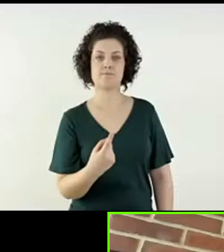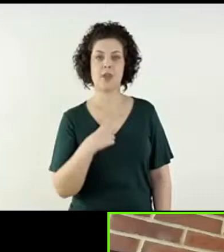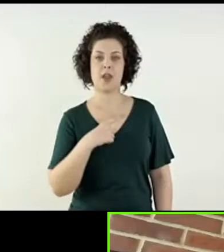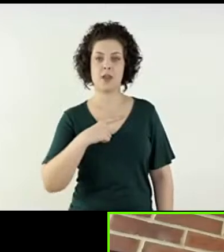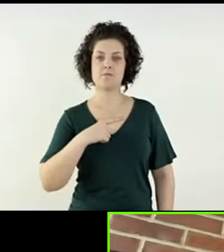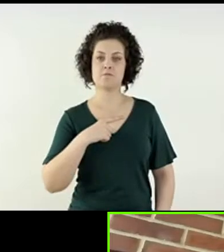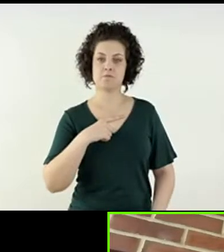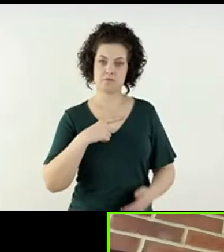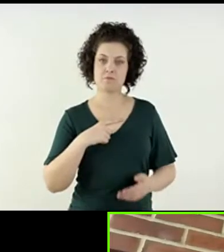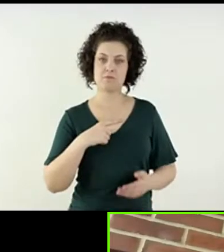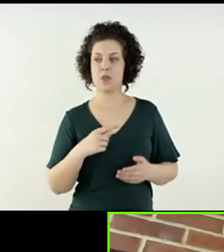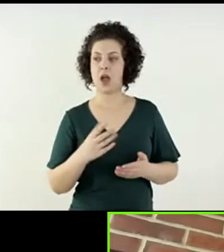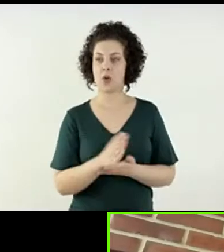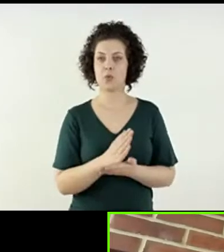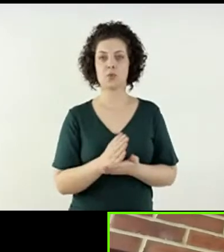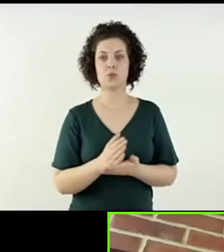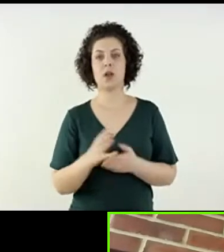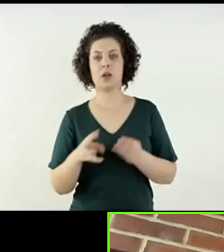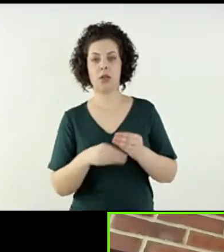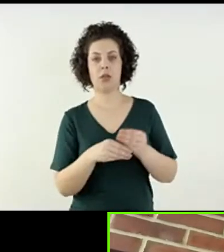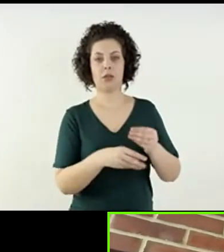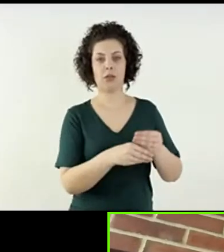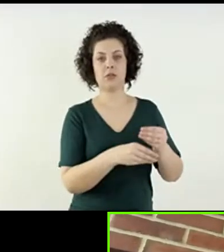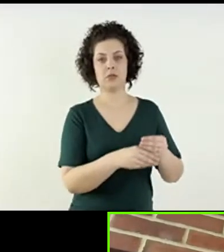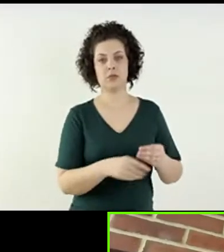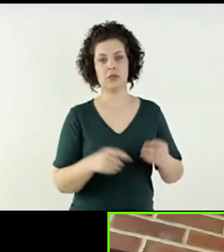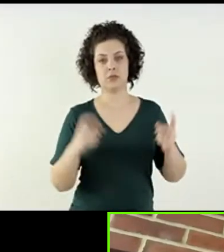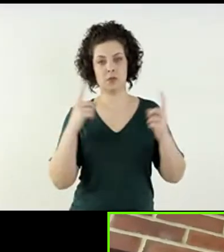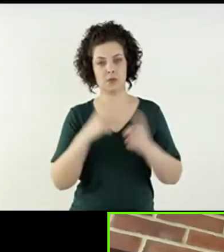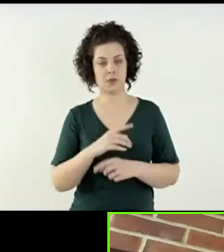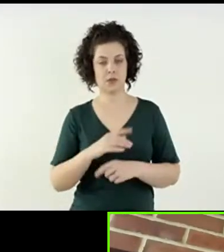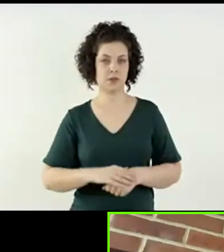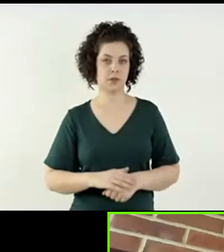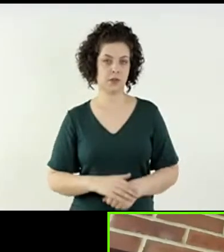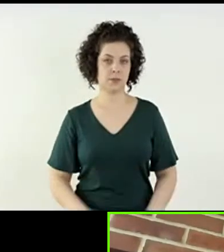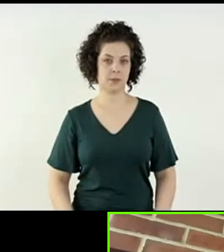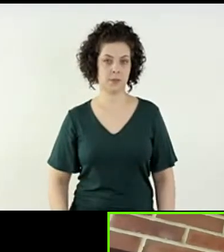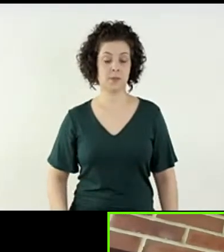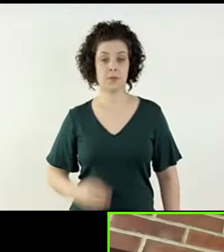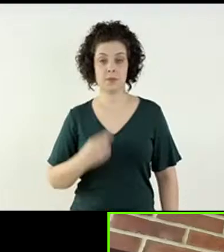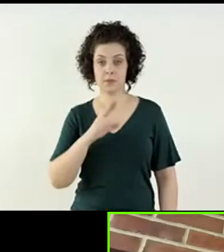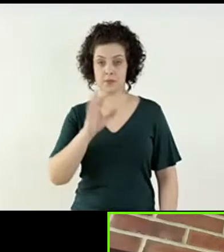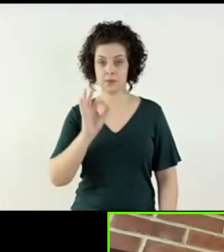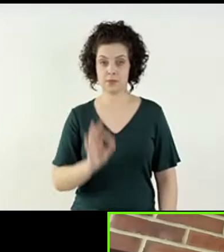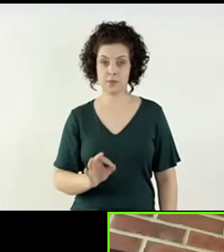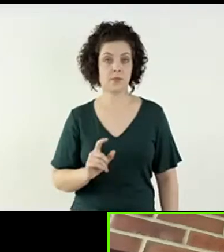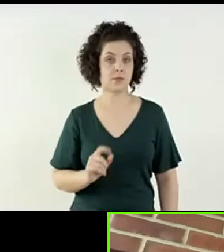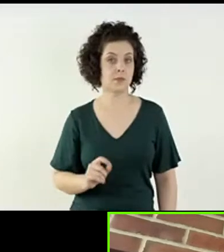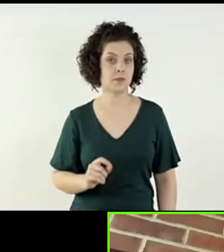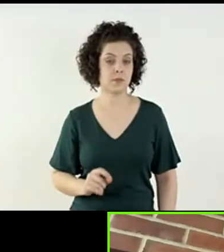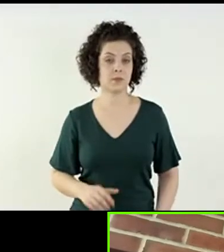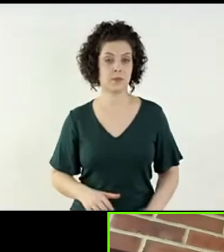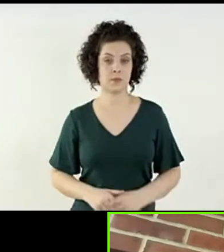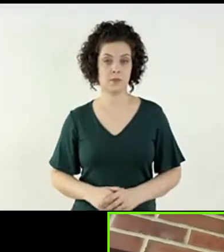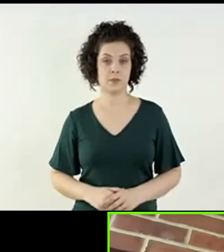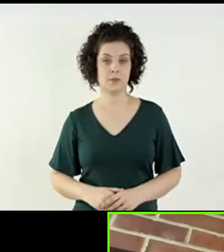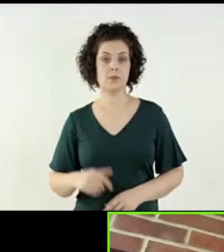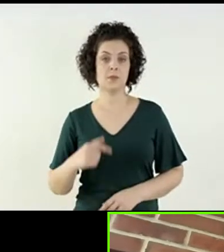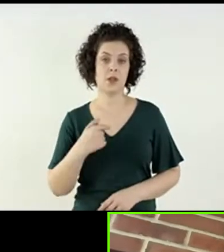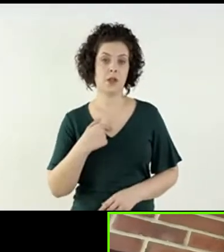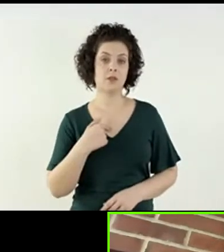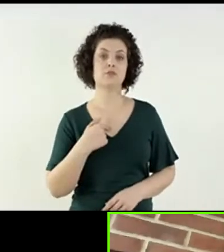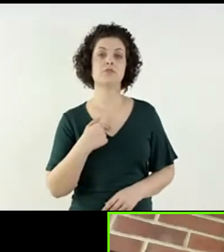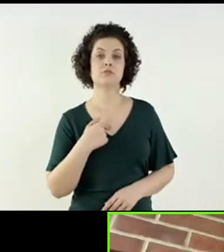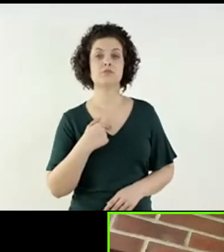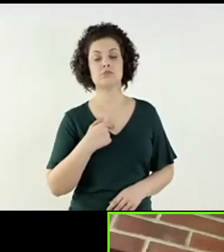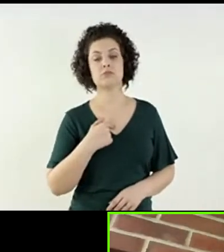That's a hard thing to do. And the short answer is that I subscribe to a more sort of radical feminist, even Marxist tradition, but I